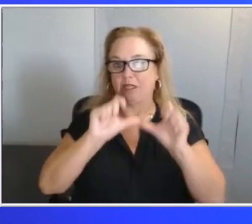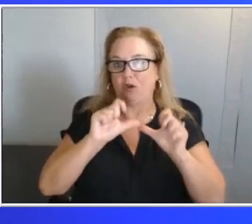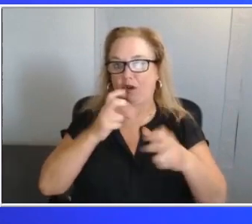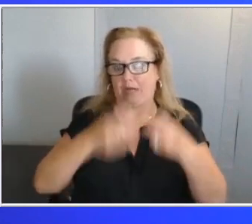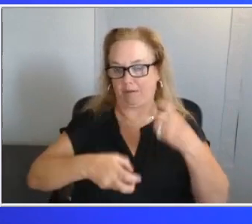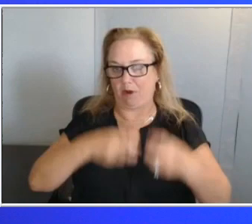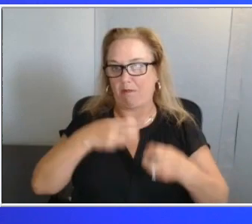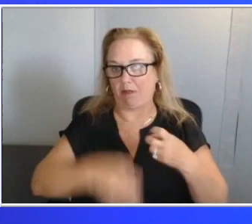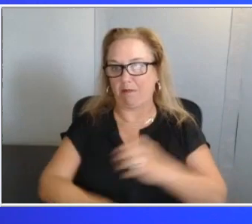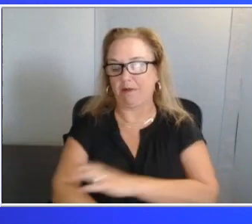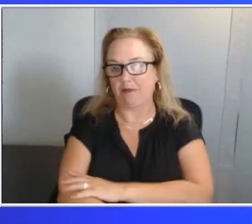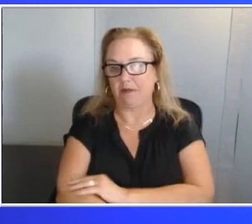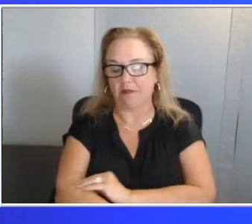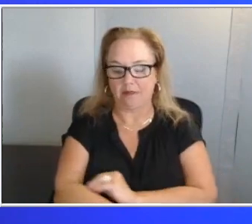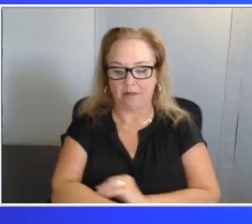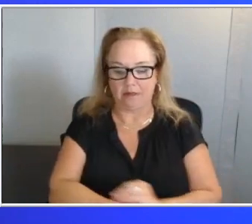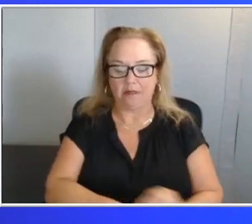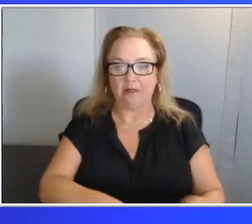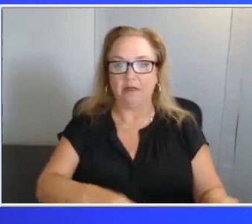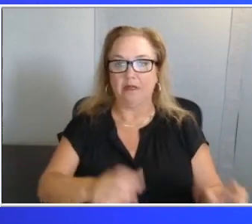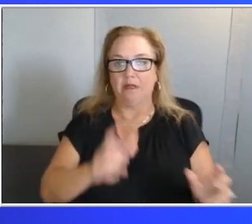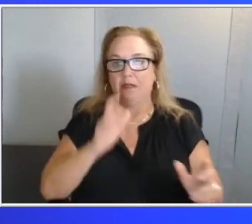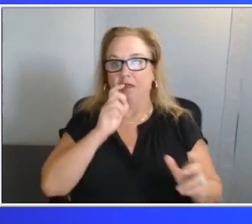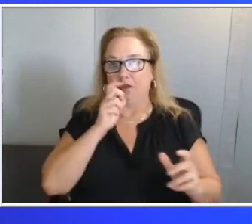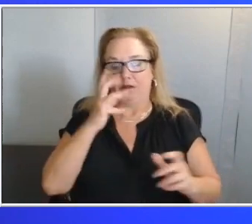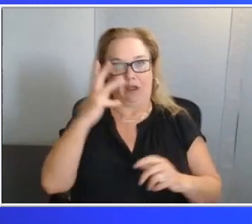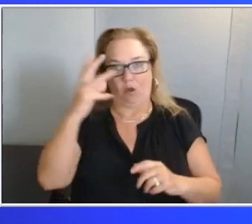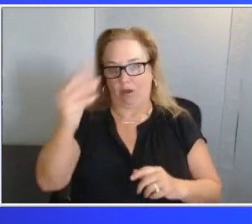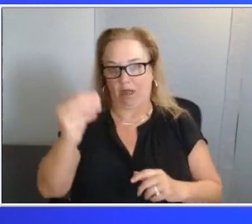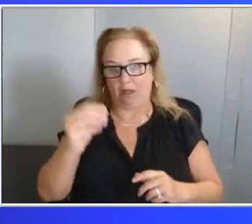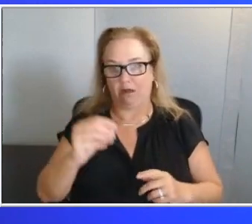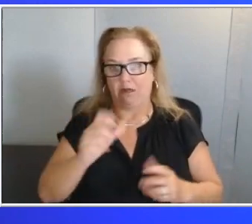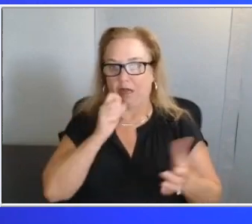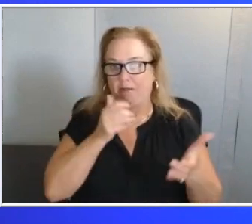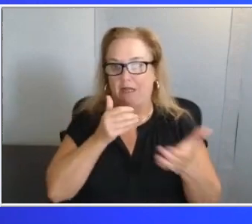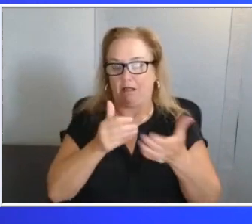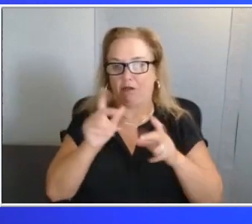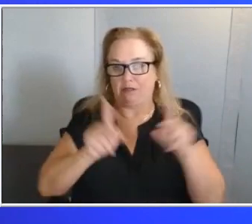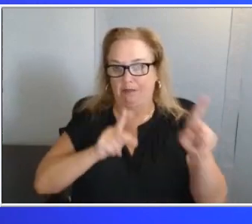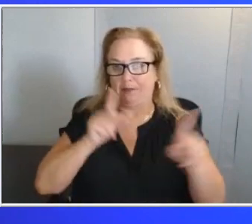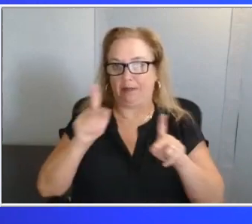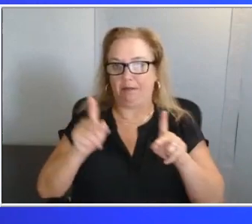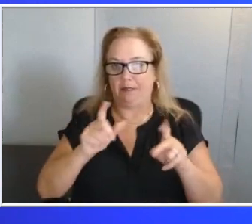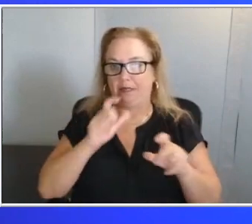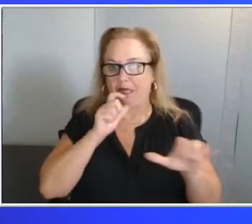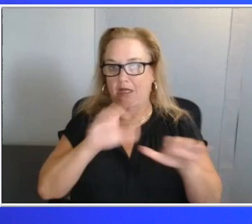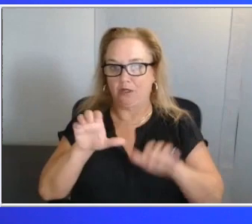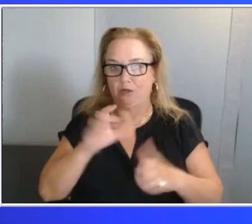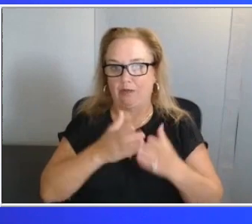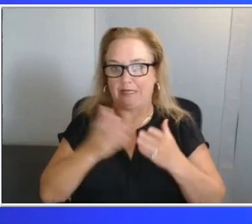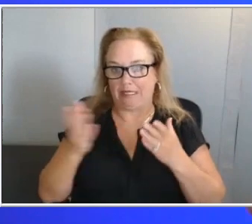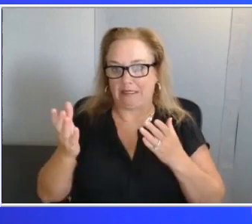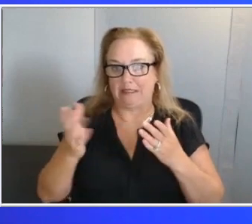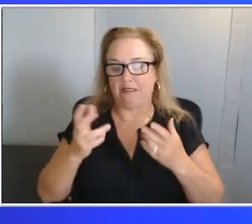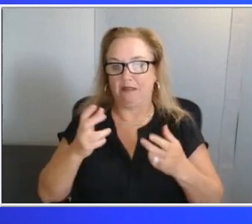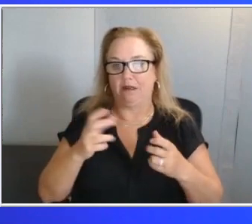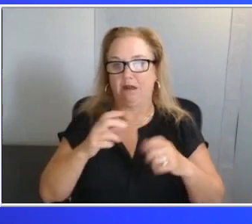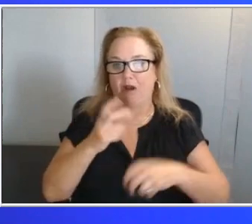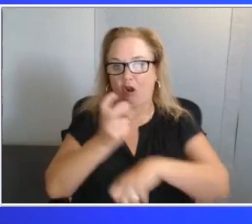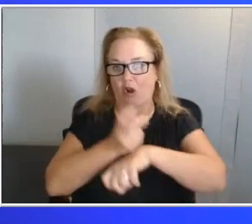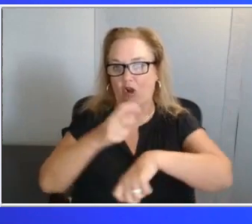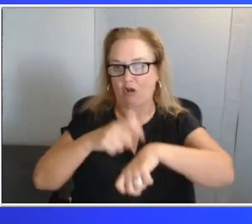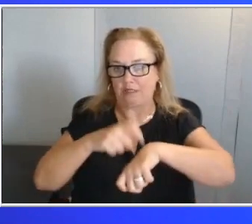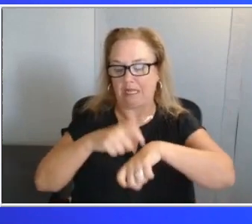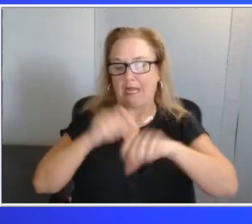Right. That leads to, not going out, not being close to people, not doing things, difficulty exercise, like Melody